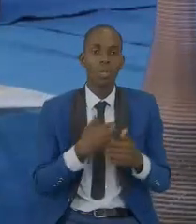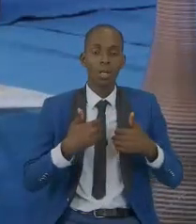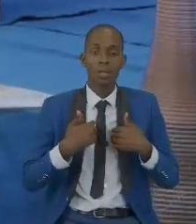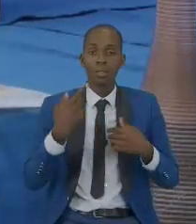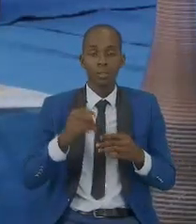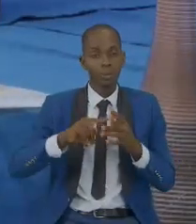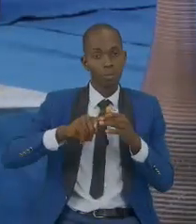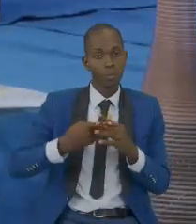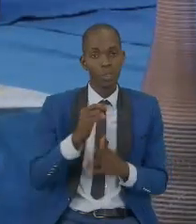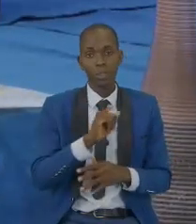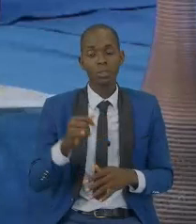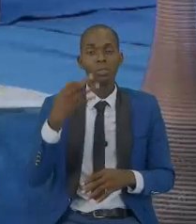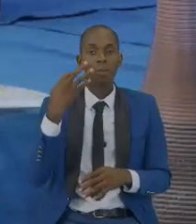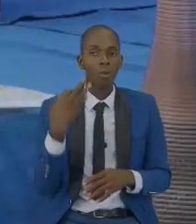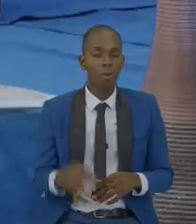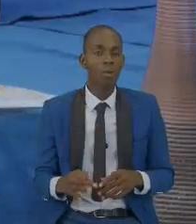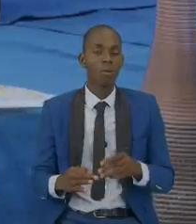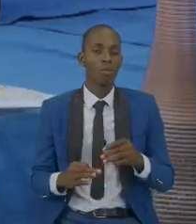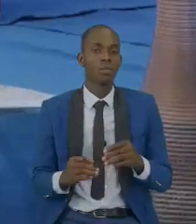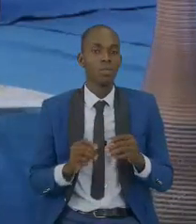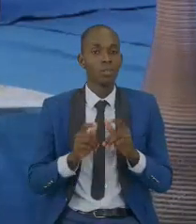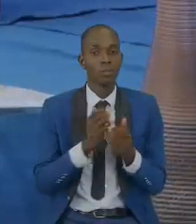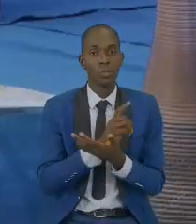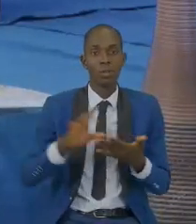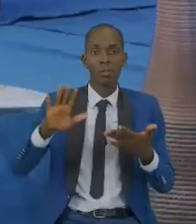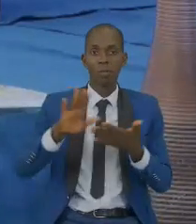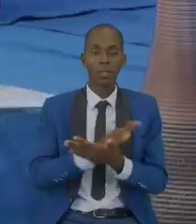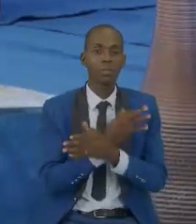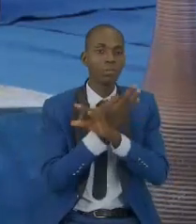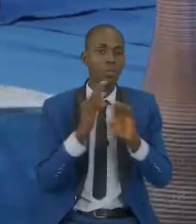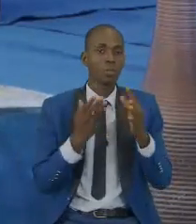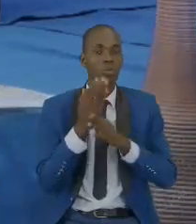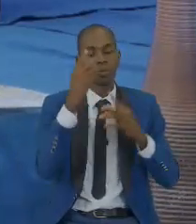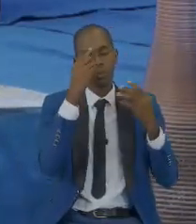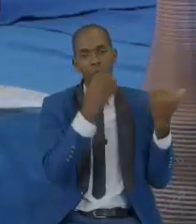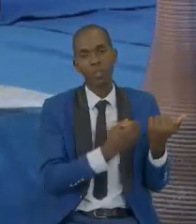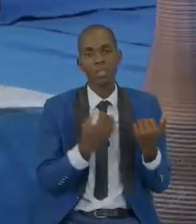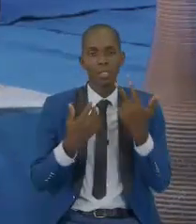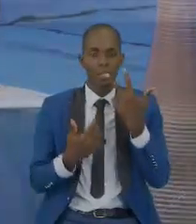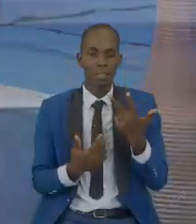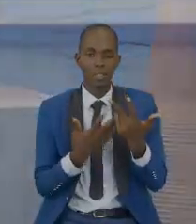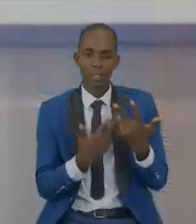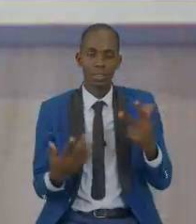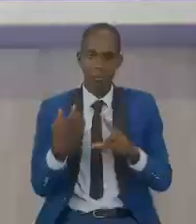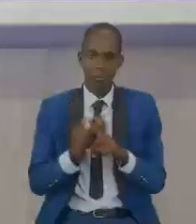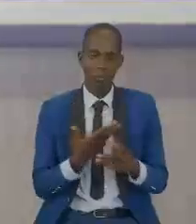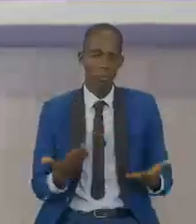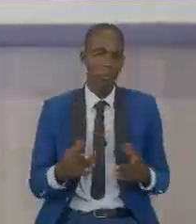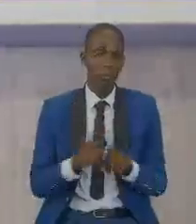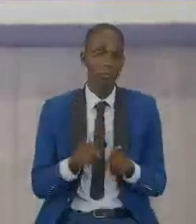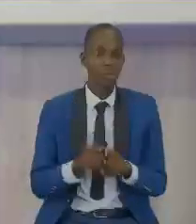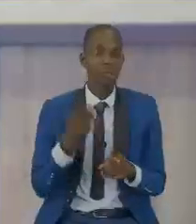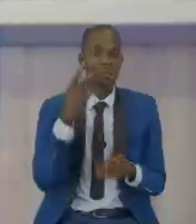foundation of supernatural freedom through faith. There are three things we're looking at here. Number one,